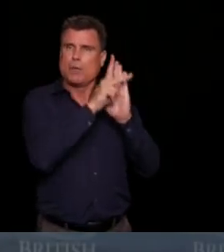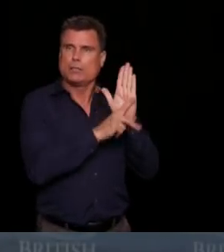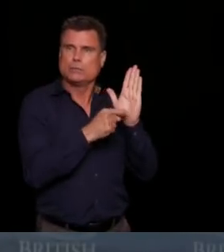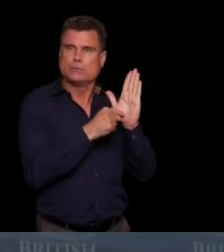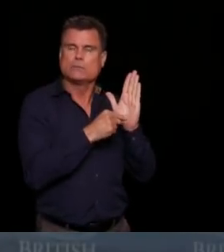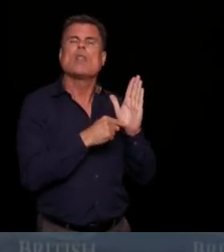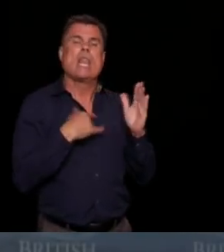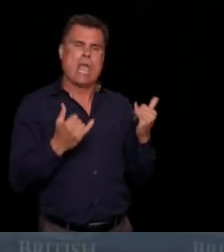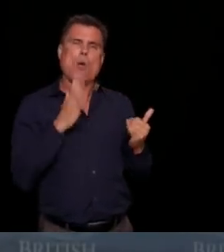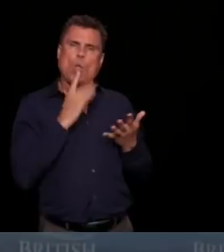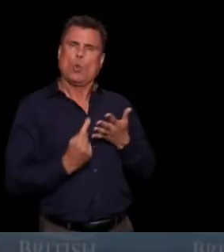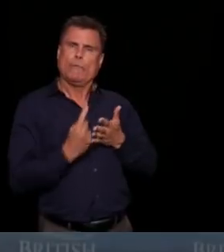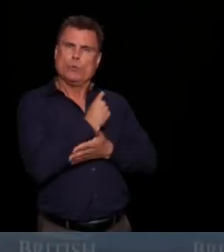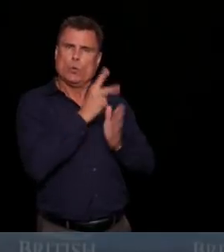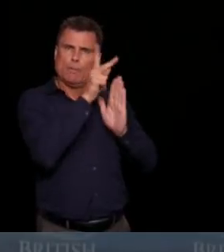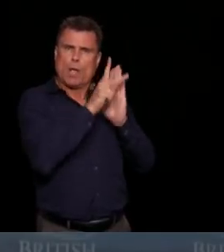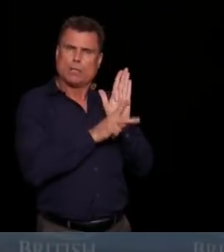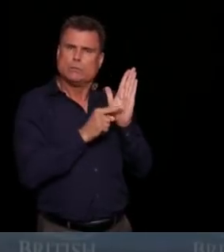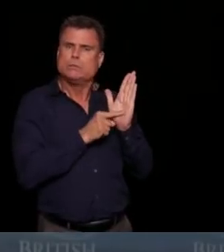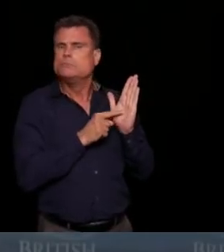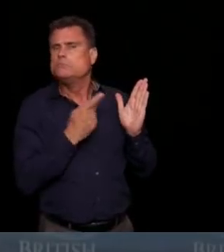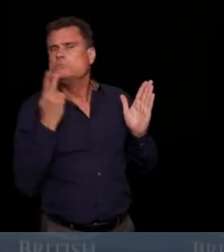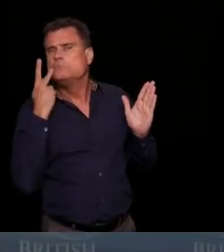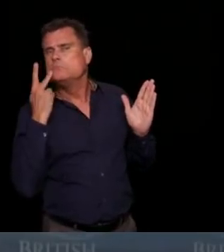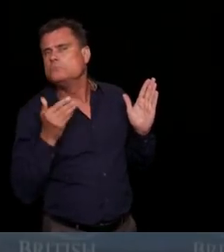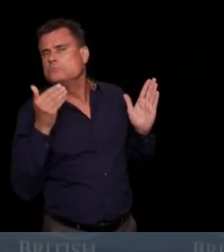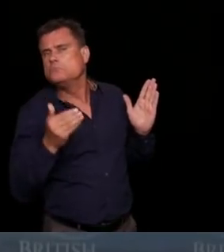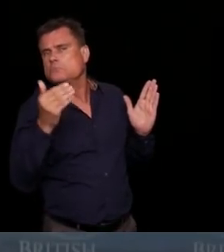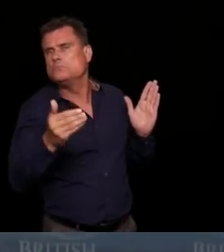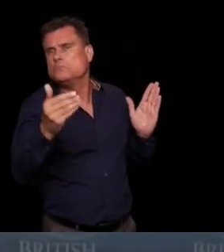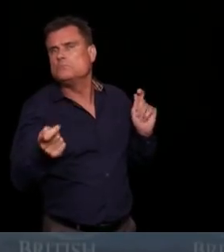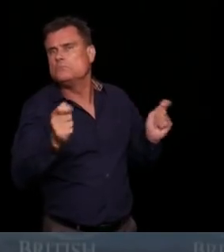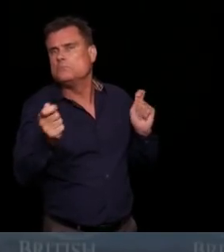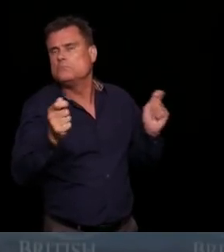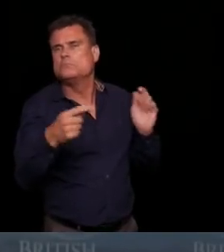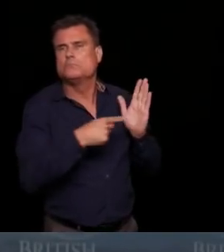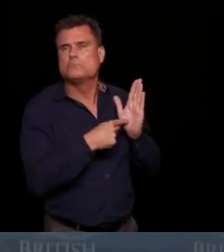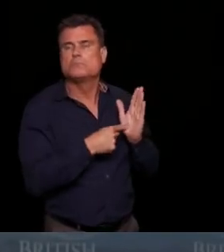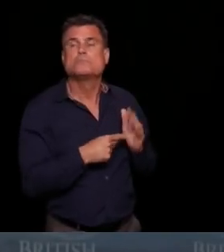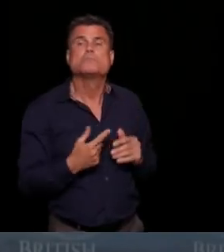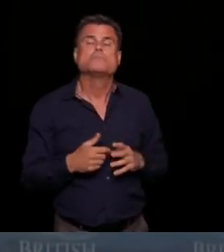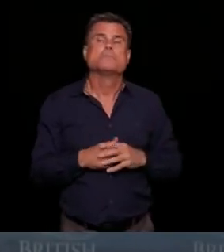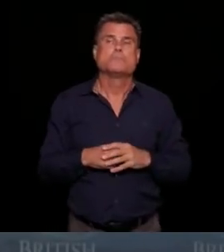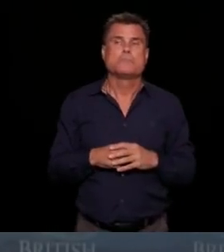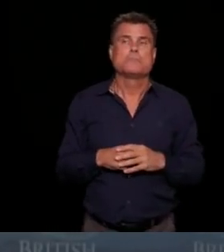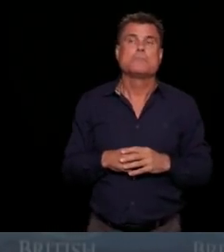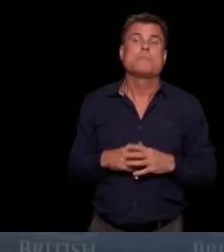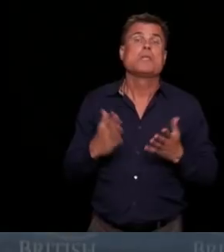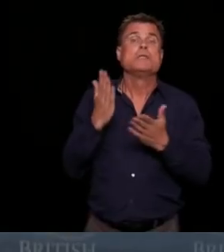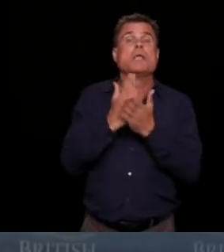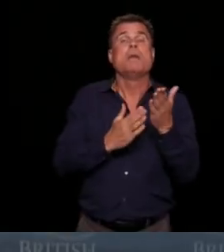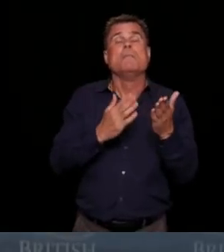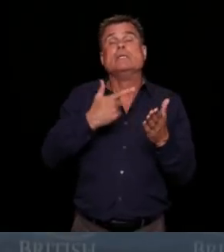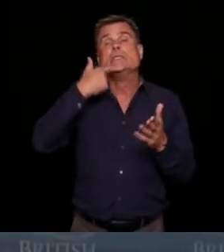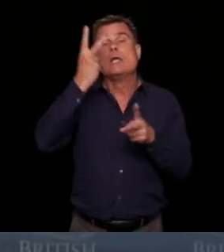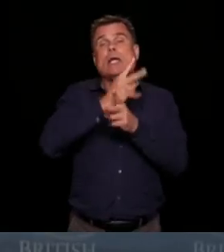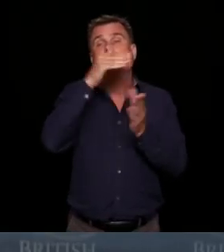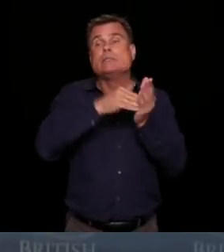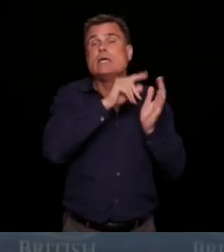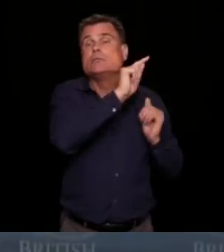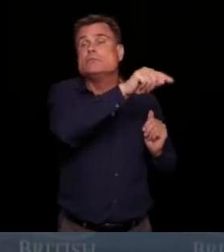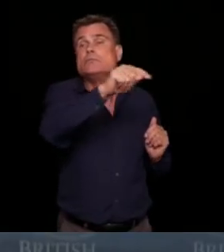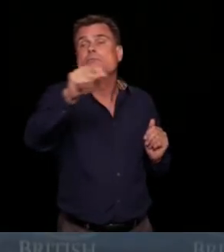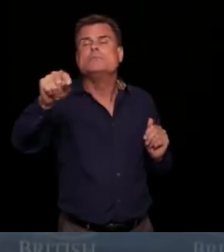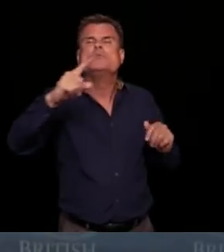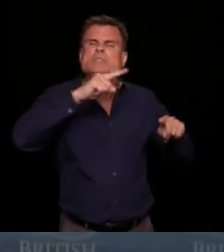reviewing that now. There are slightly different circumstances in terms of what happens in some care homes outside, but essentially